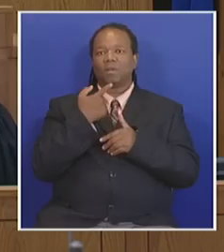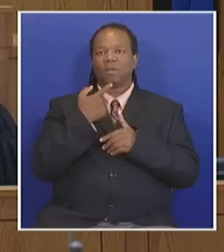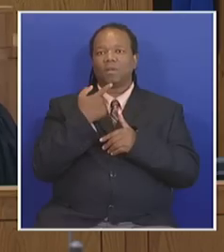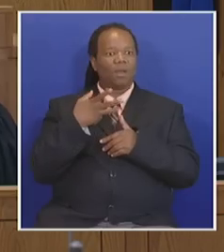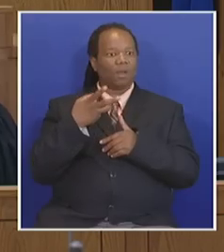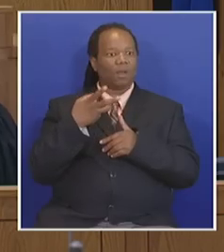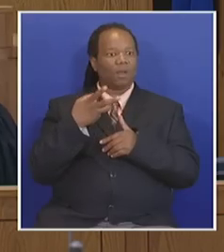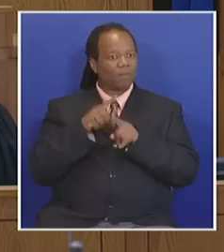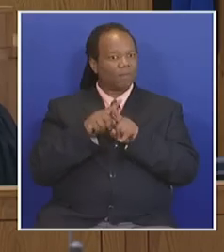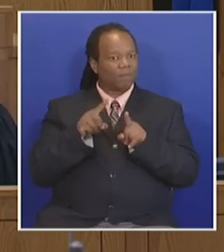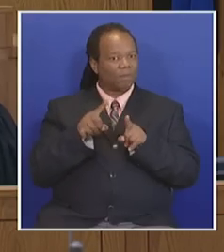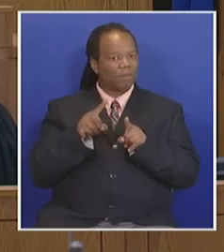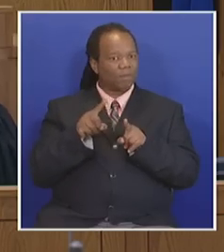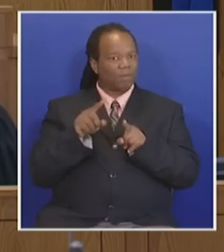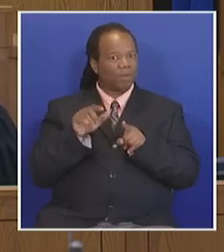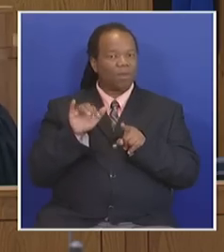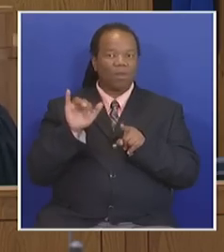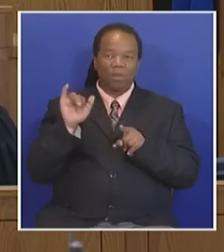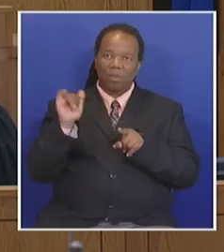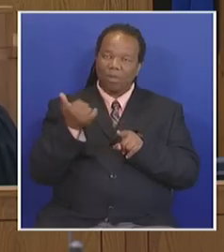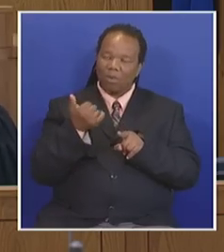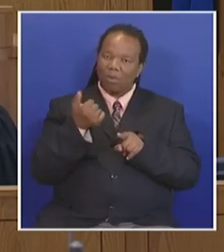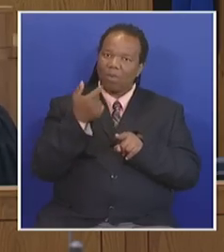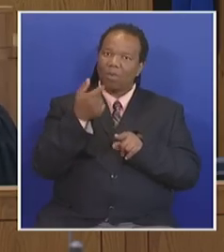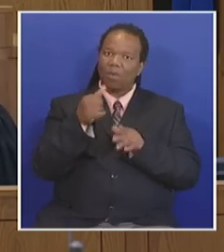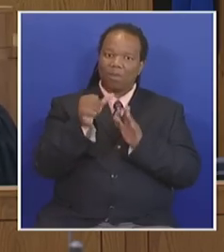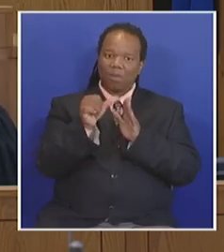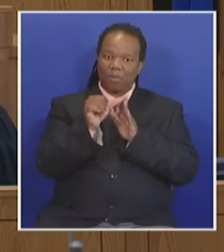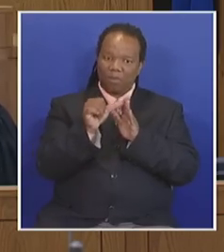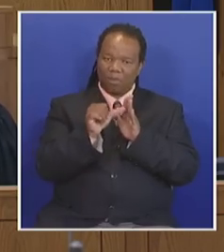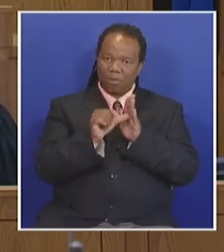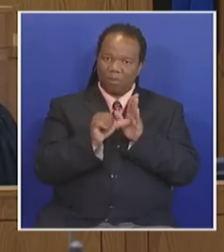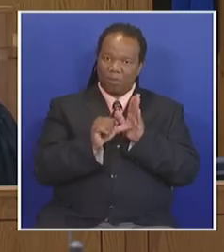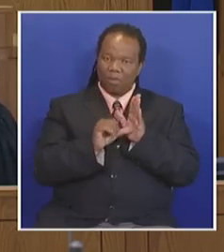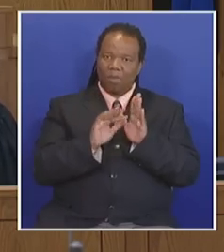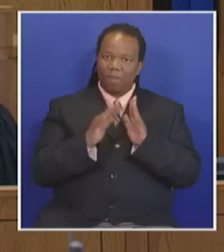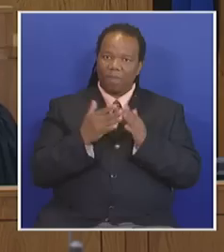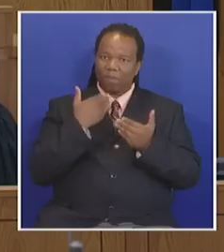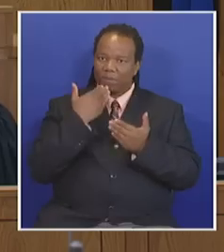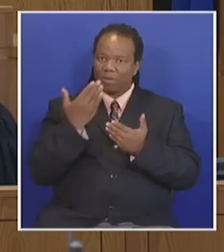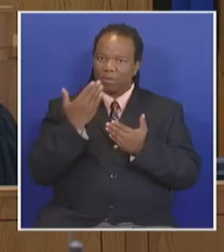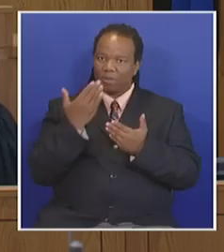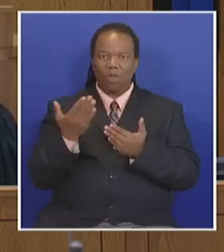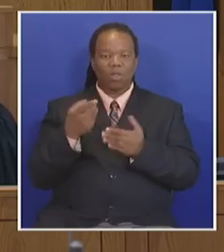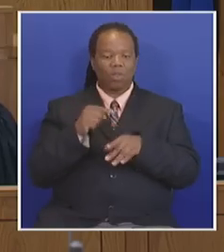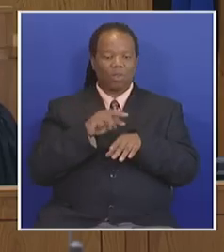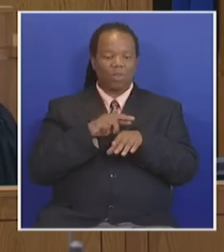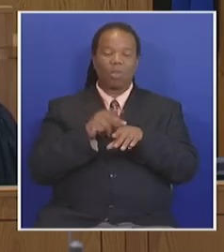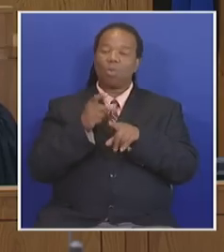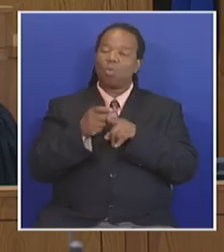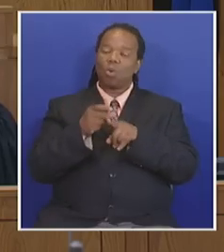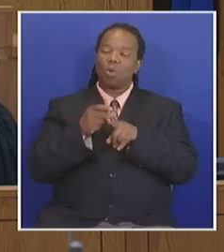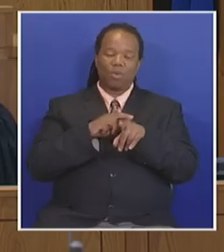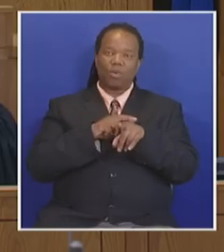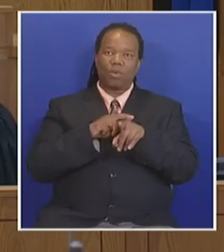to replace or to replenish their lists as they so wish, without us interpreting race or whatever in